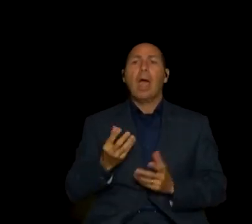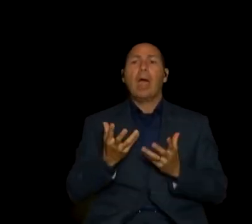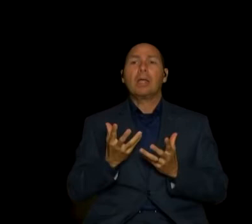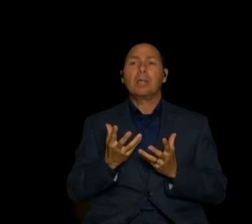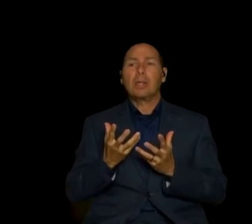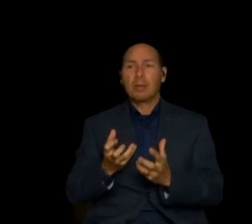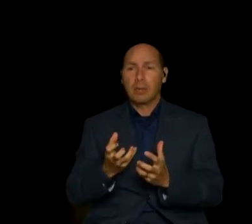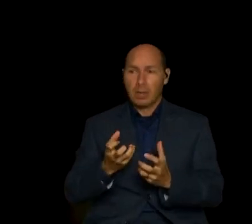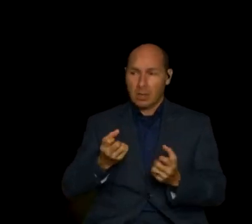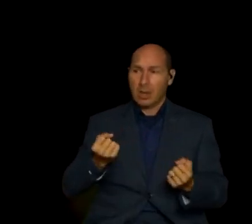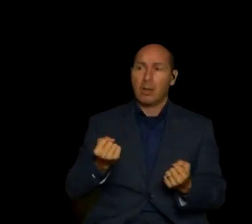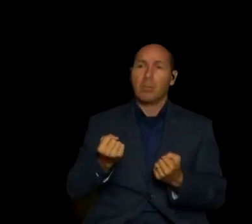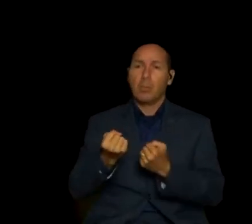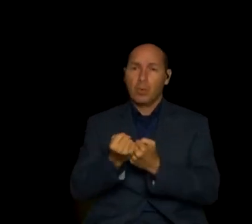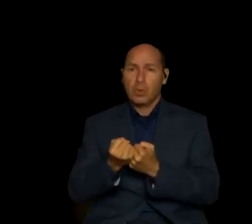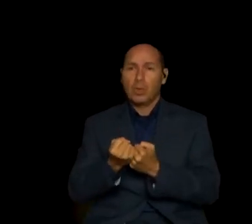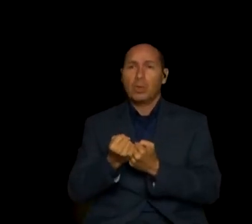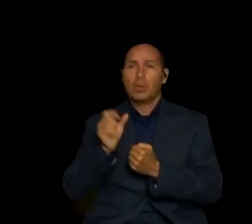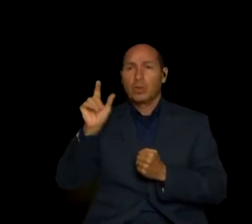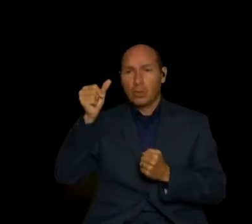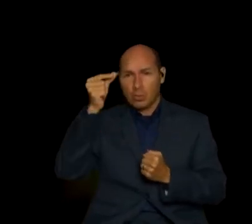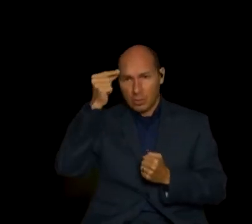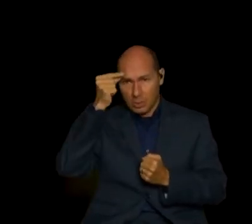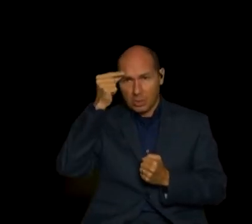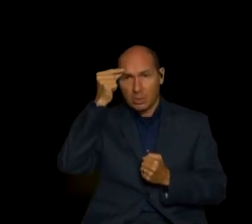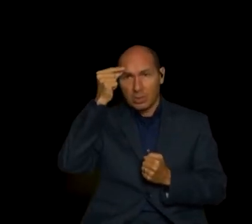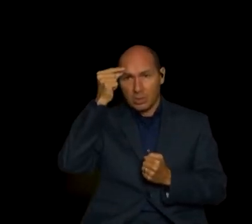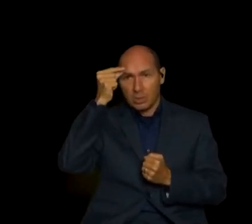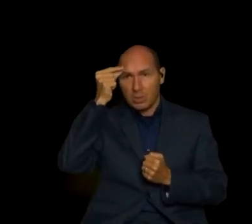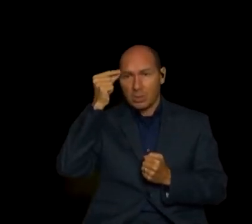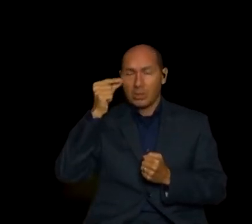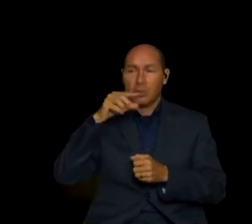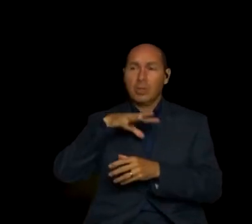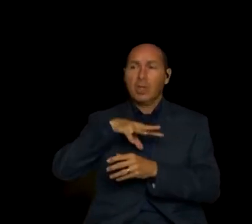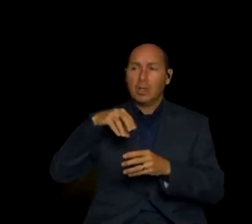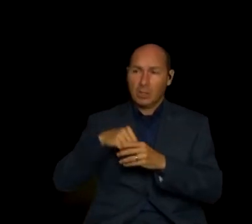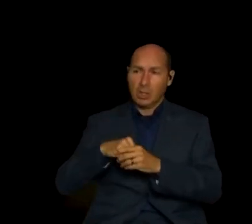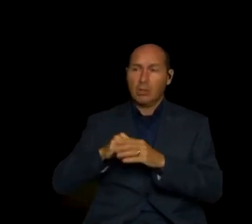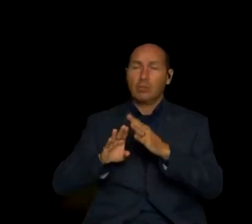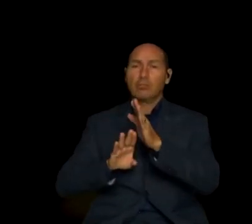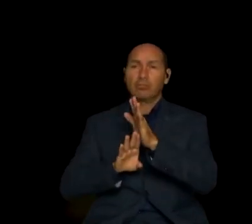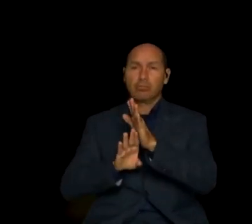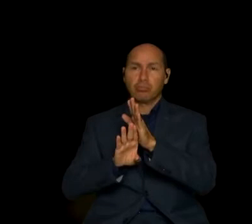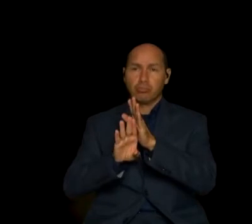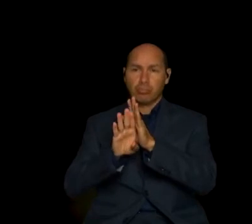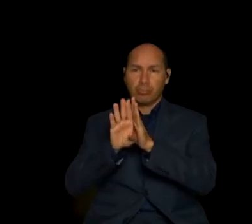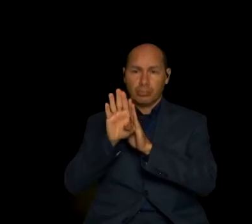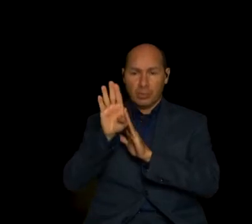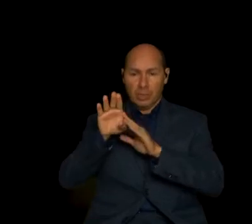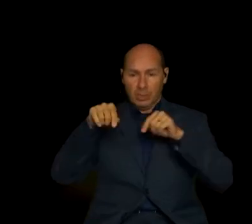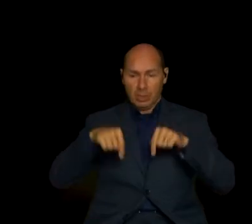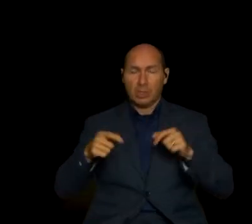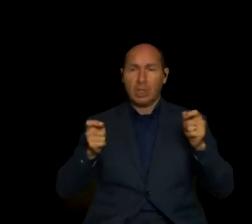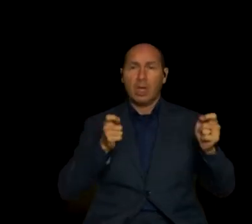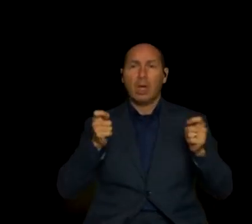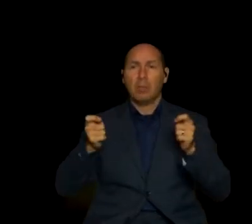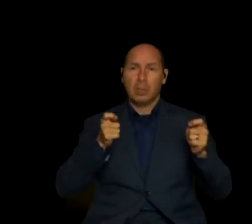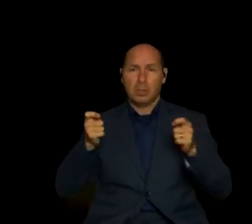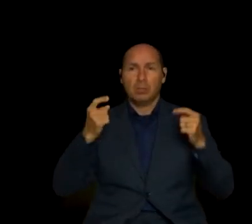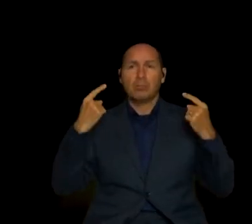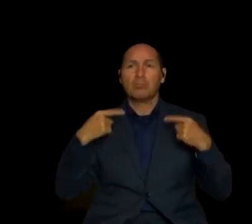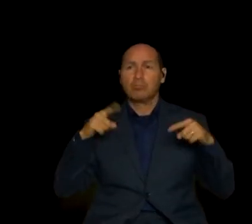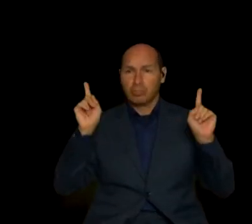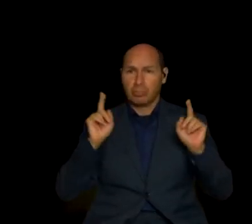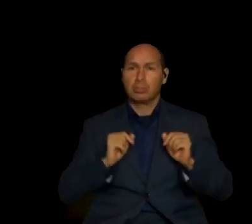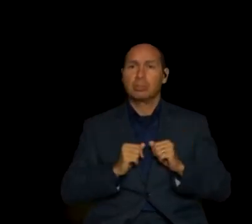government, being part of it and being part of the progress undertaken by this administration to better the